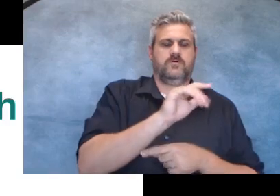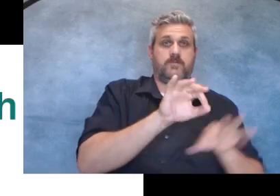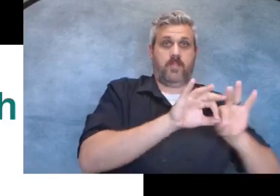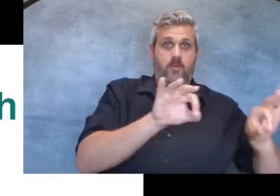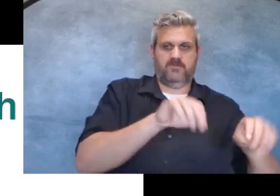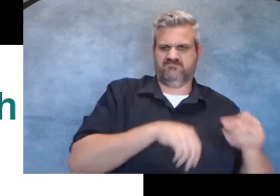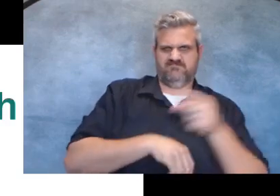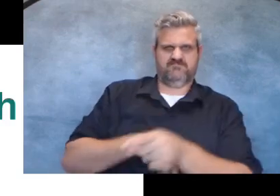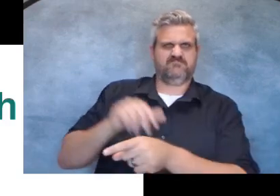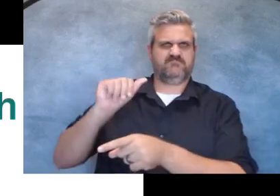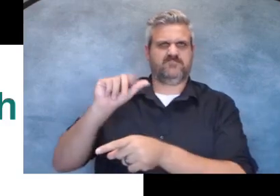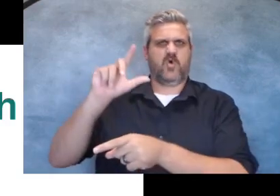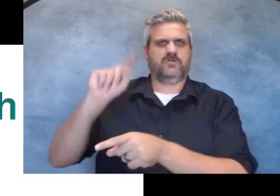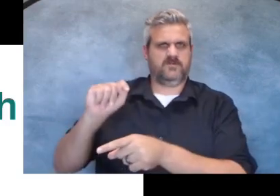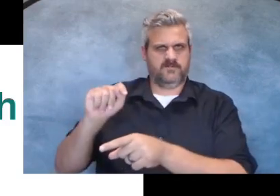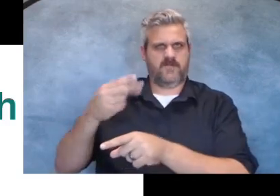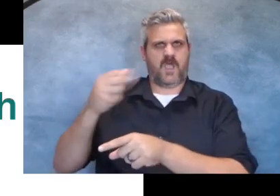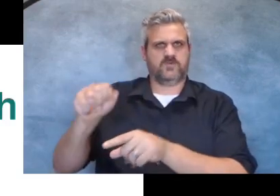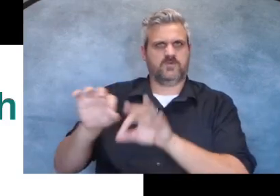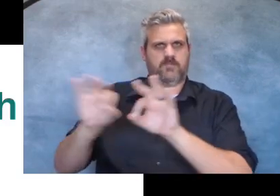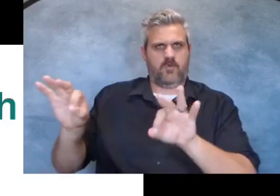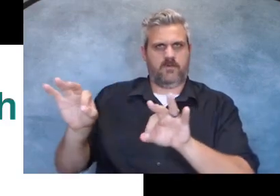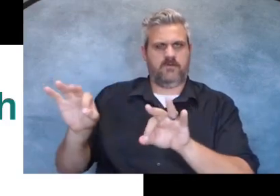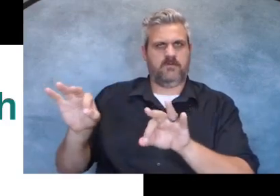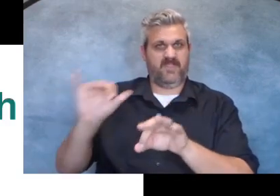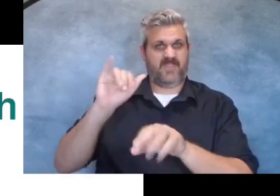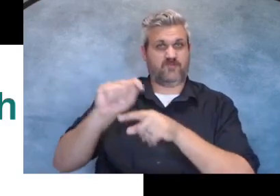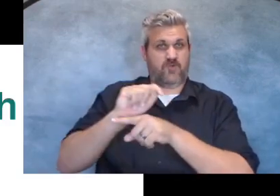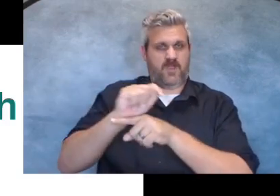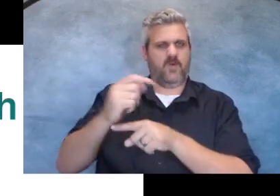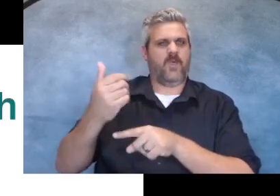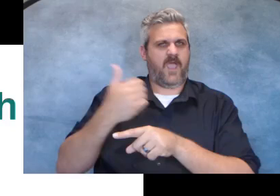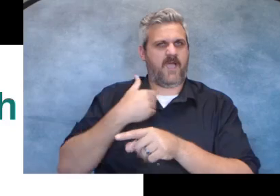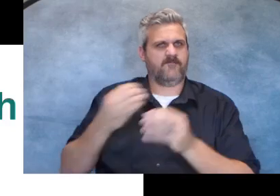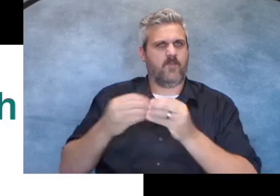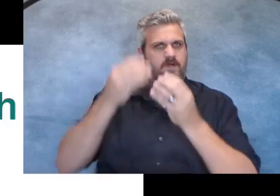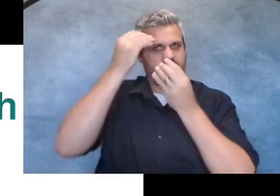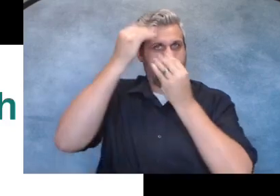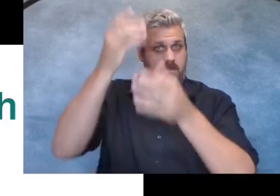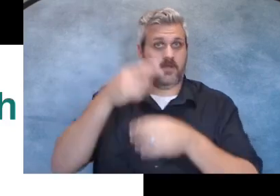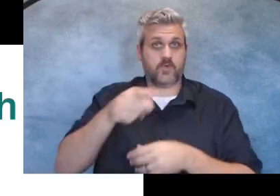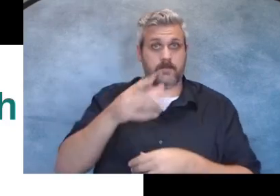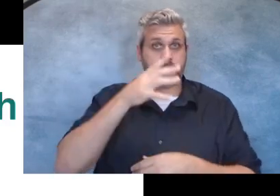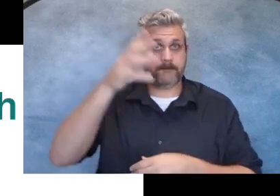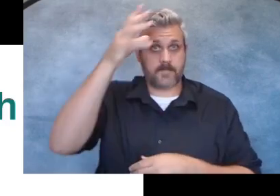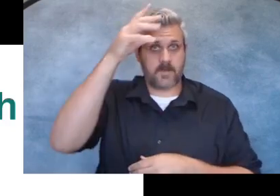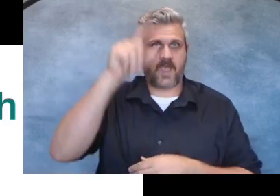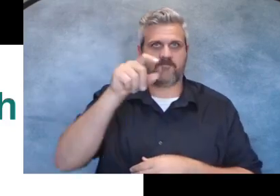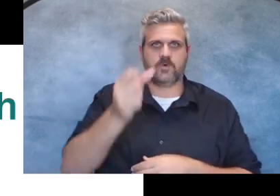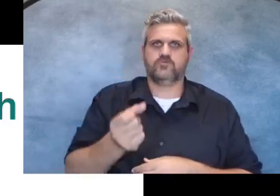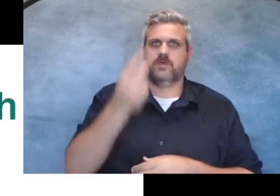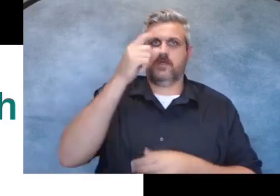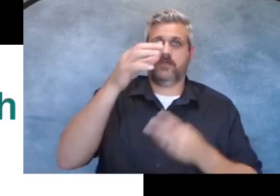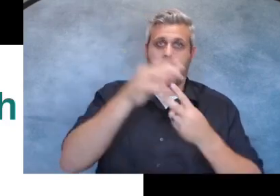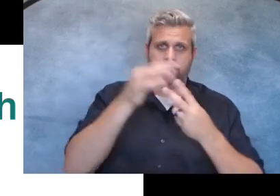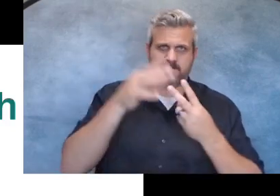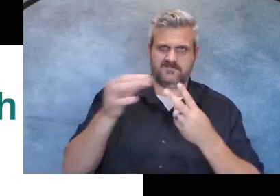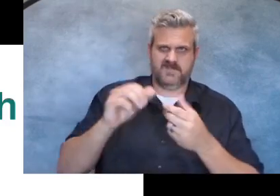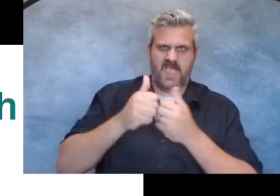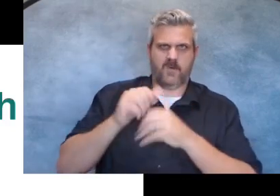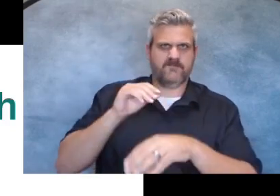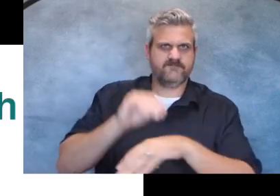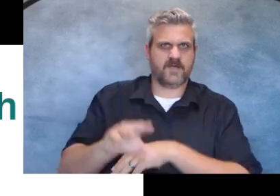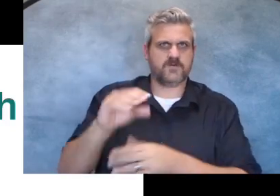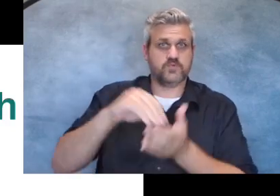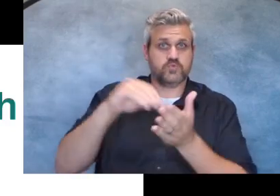module. As a parent or guardian, you need to make sure you understand diploma options and possible implications for a student receiving